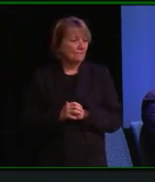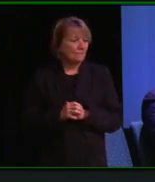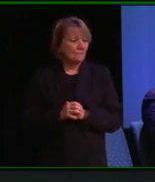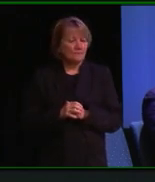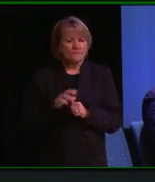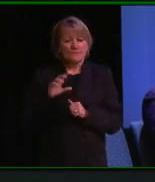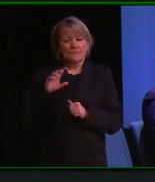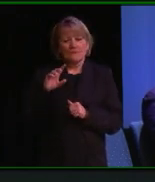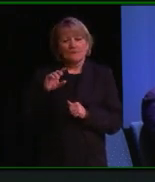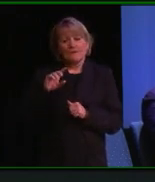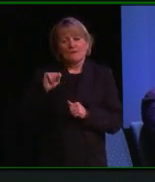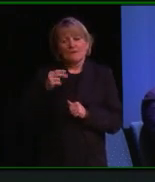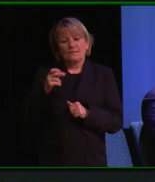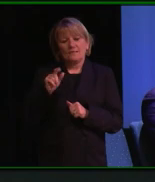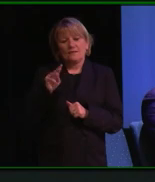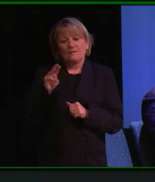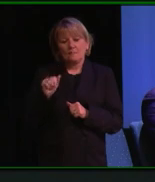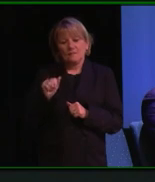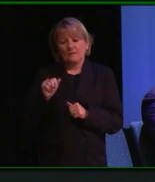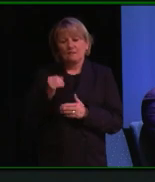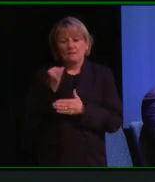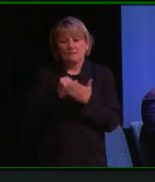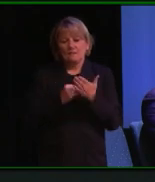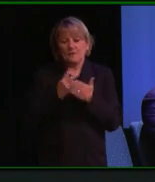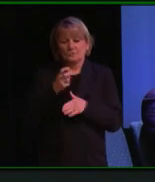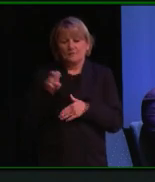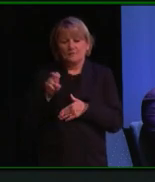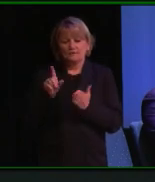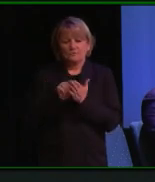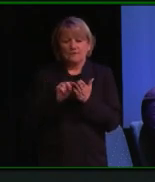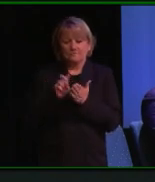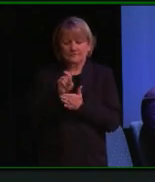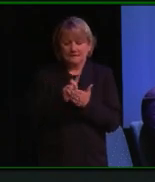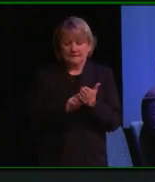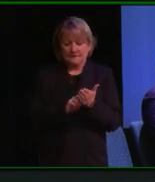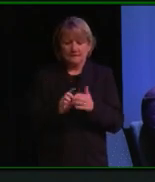Selma Montero, Art Transfer, Graphic Design.